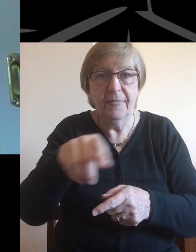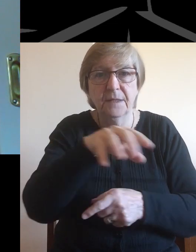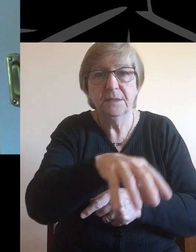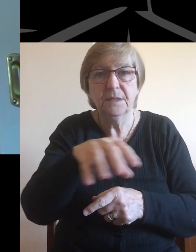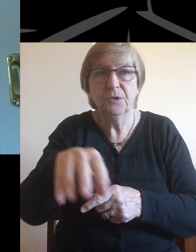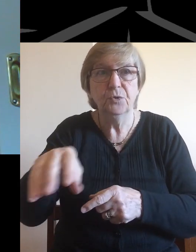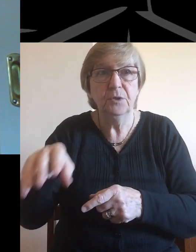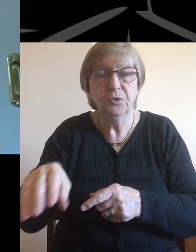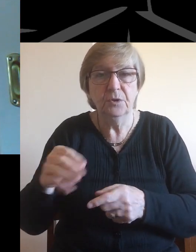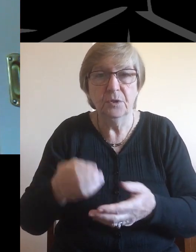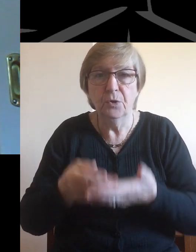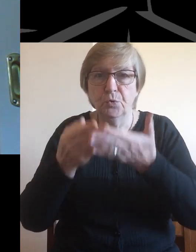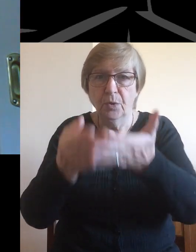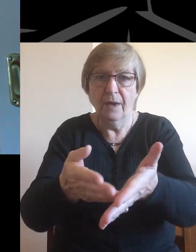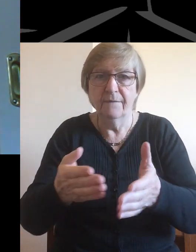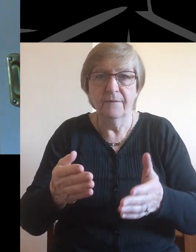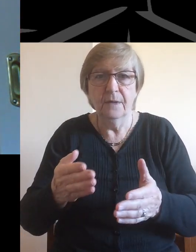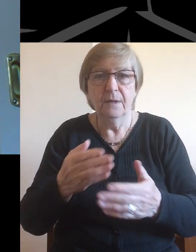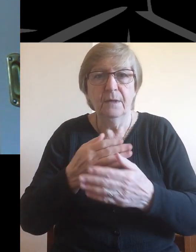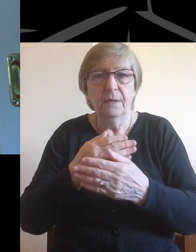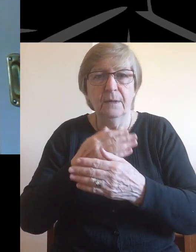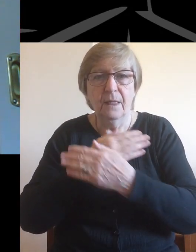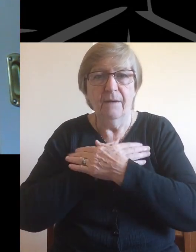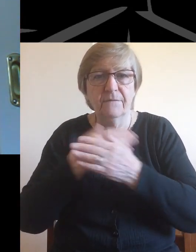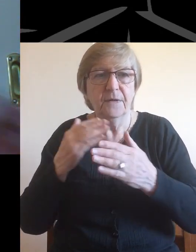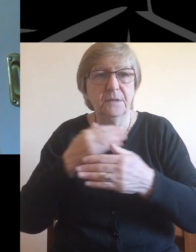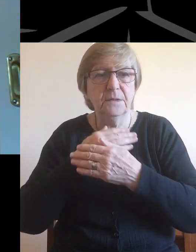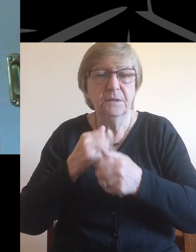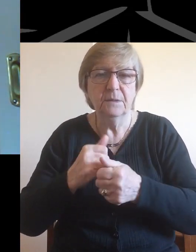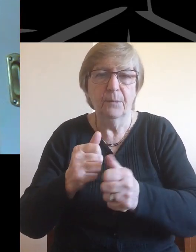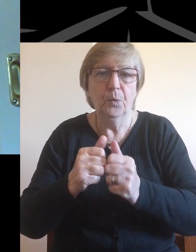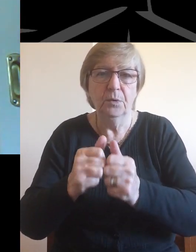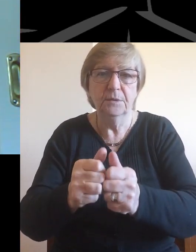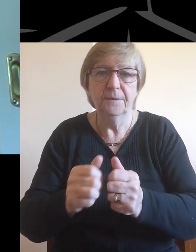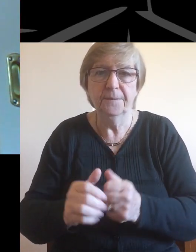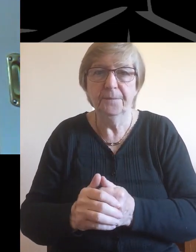situations to give aid and support.